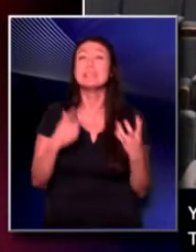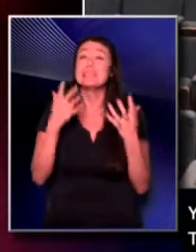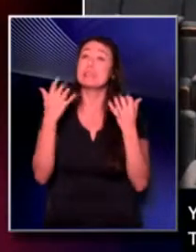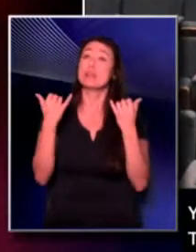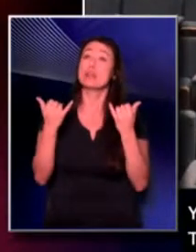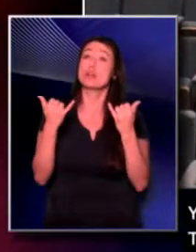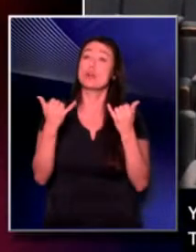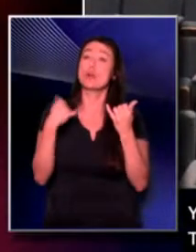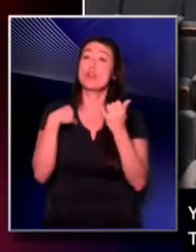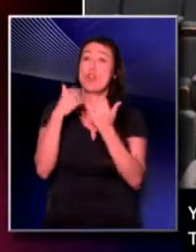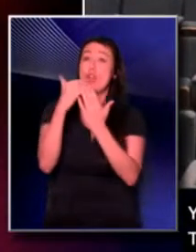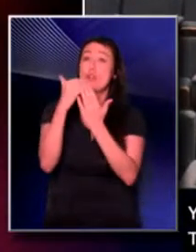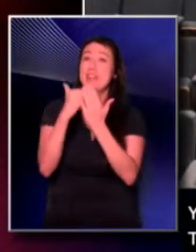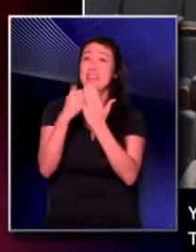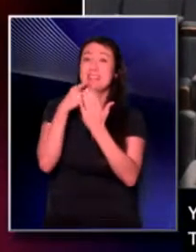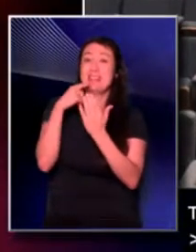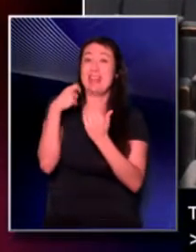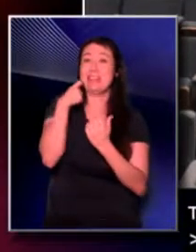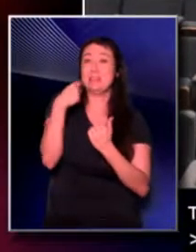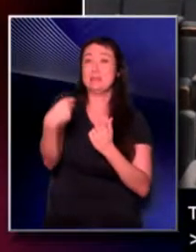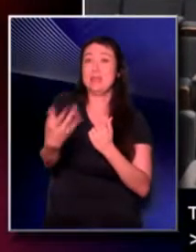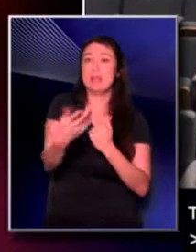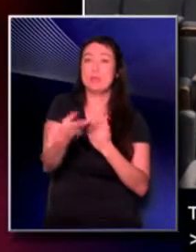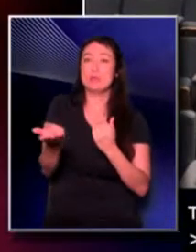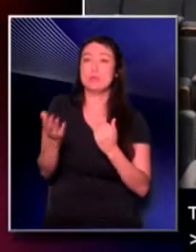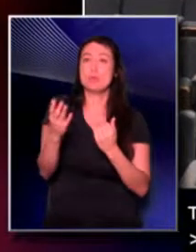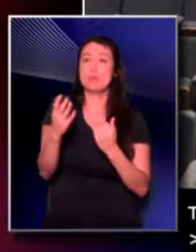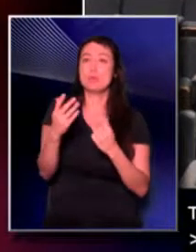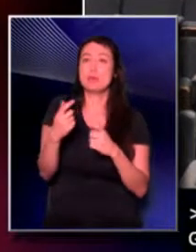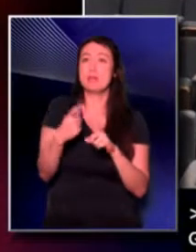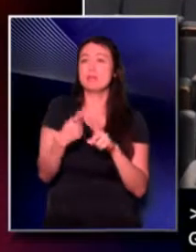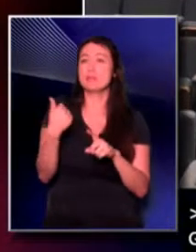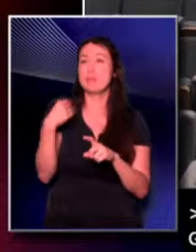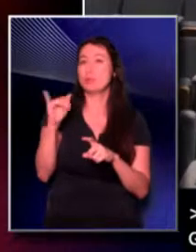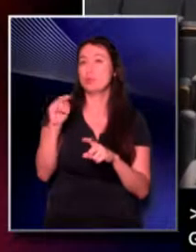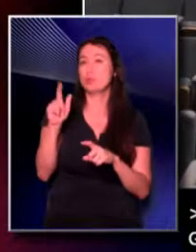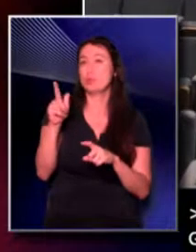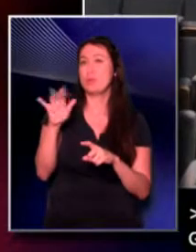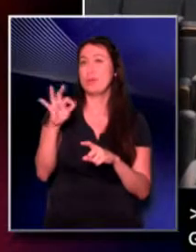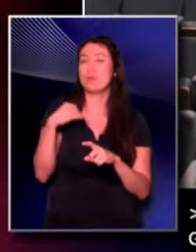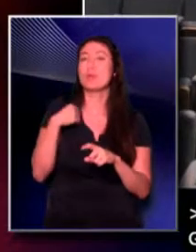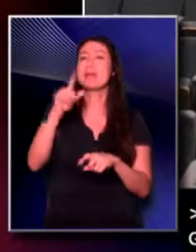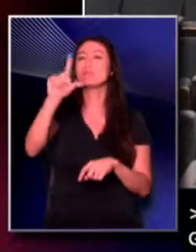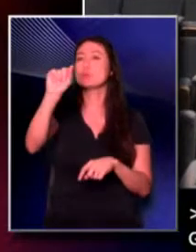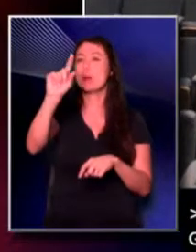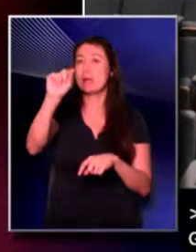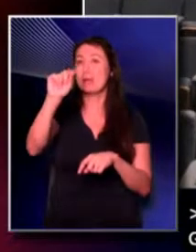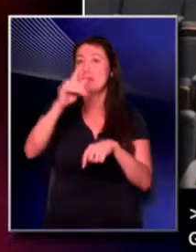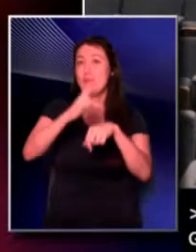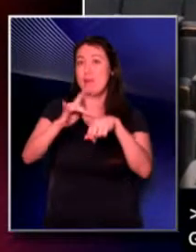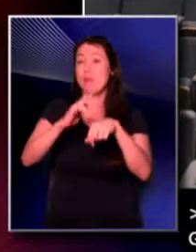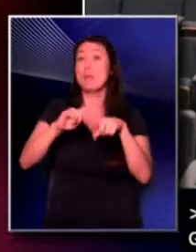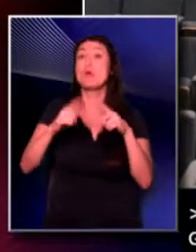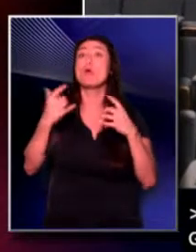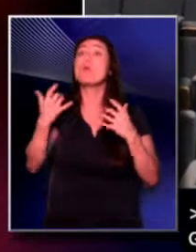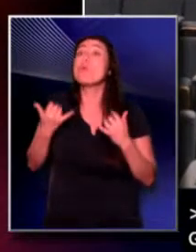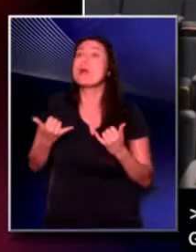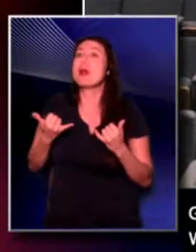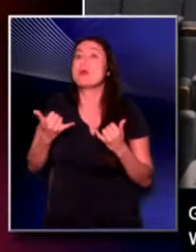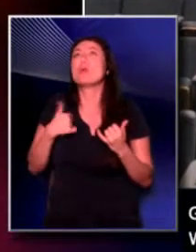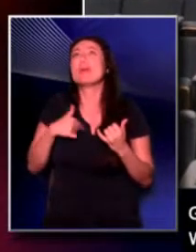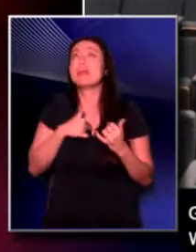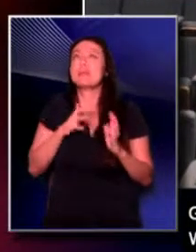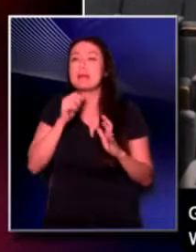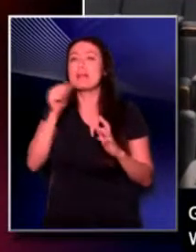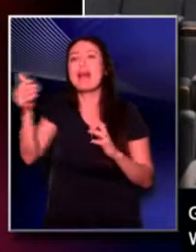Currently, on the listing that I gave you, which is as of 6/29, we have 20. However, we are in the process of, not we, but the